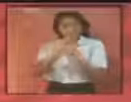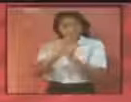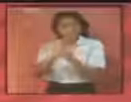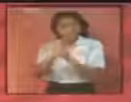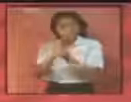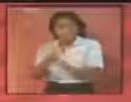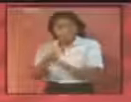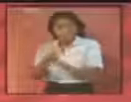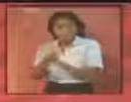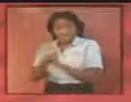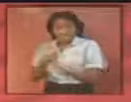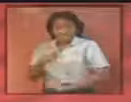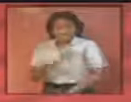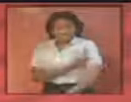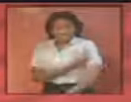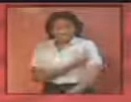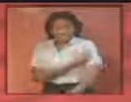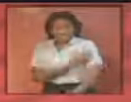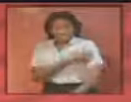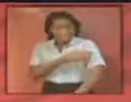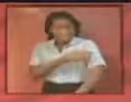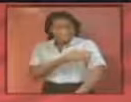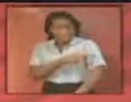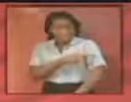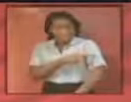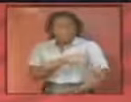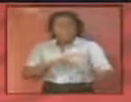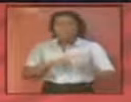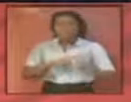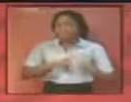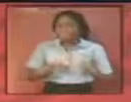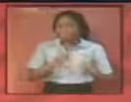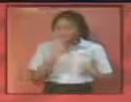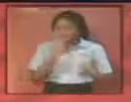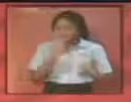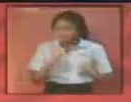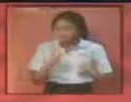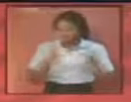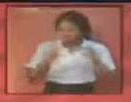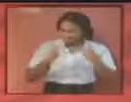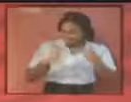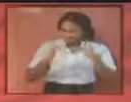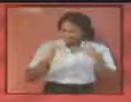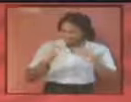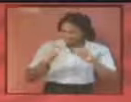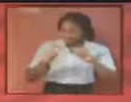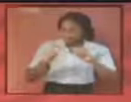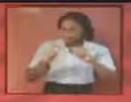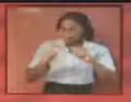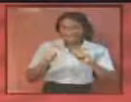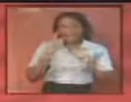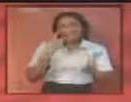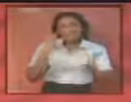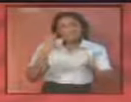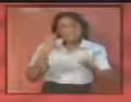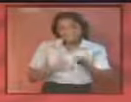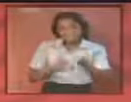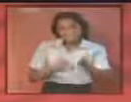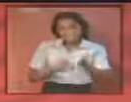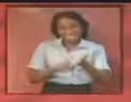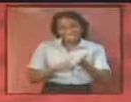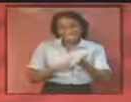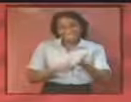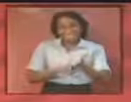B.1.351 is the same as in P1. And experimental data has shown that P1 is not as resistant